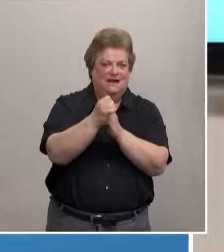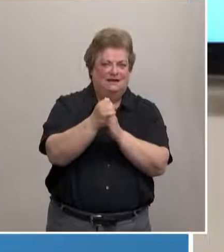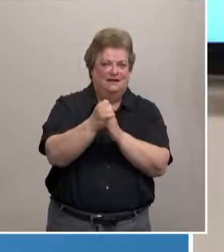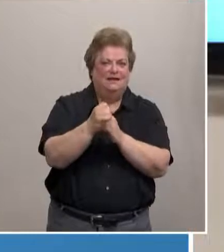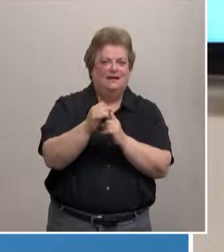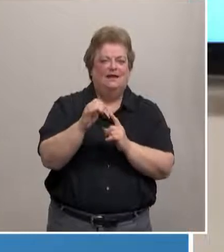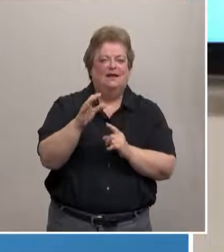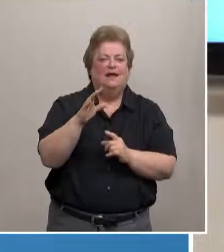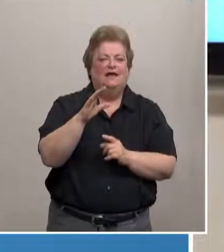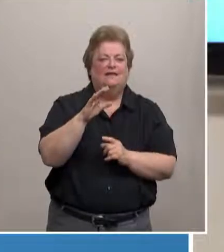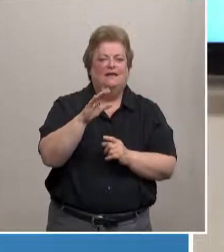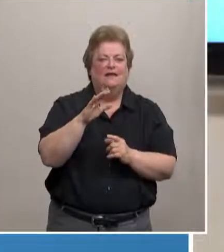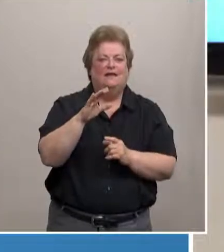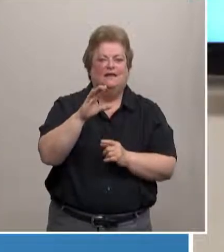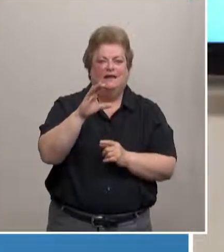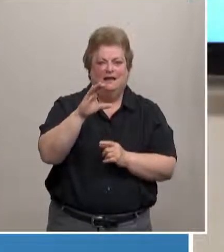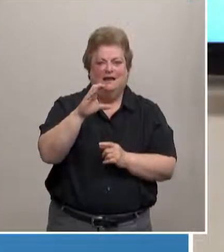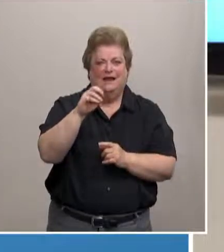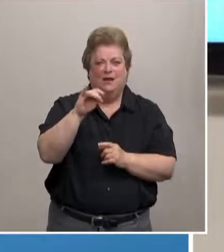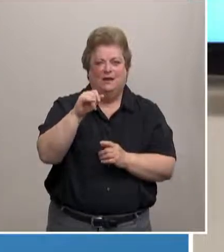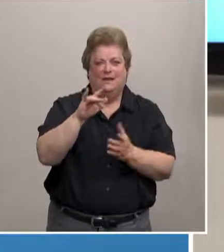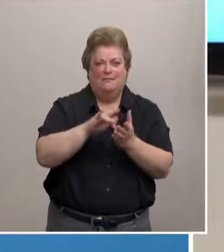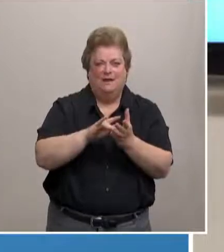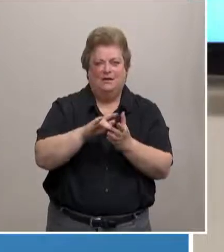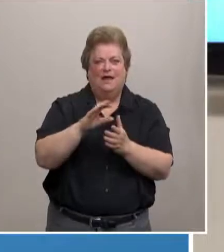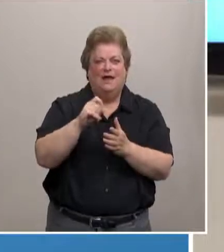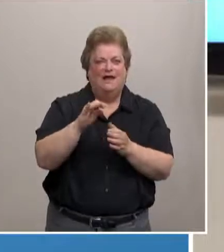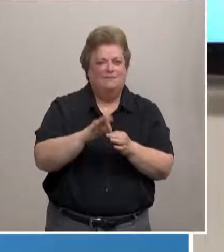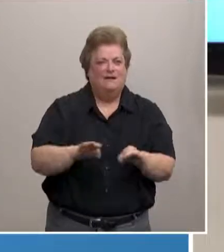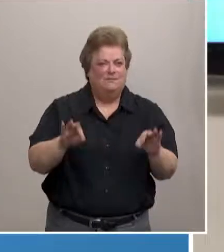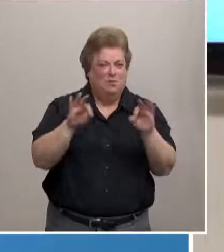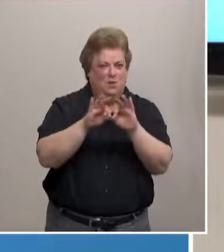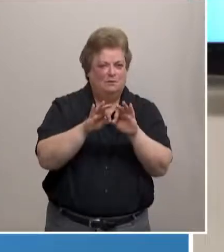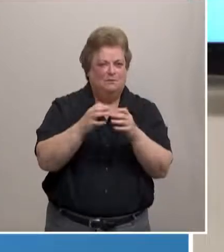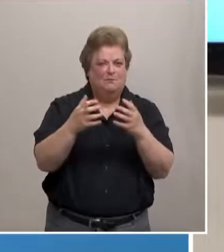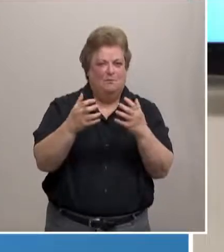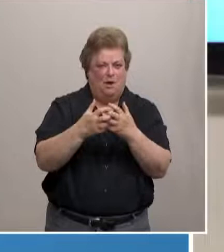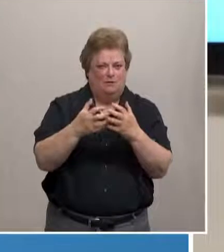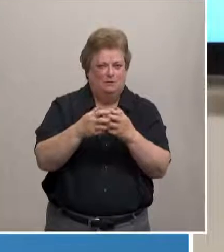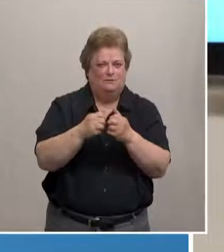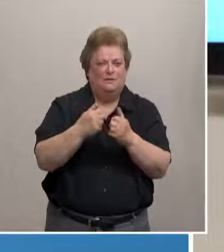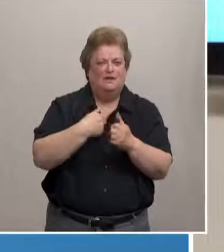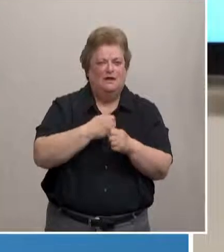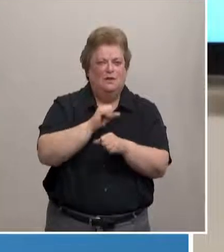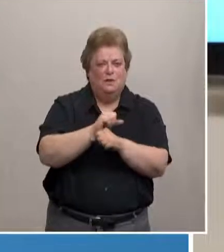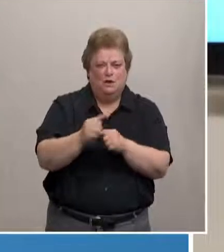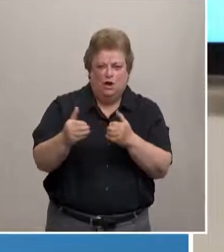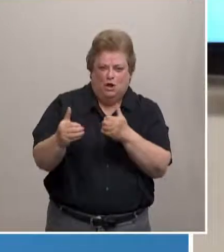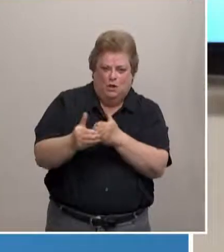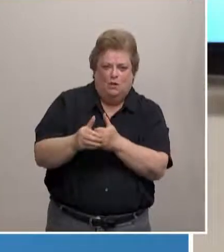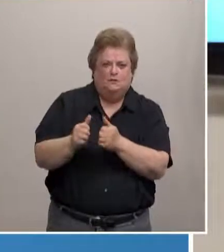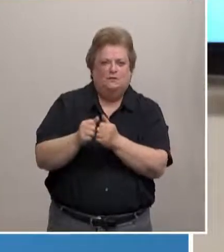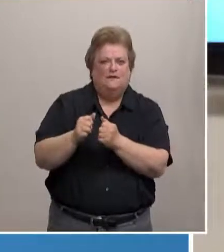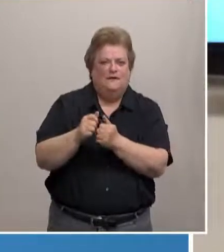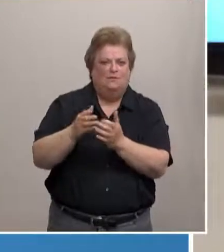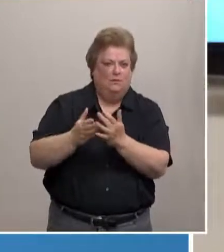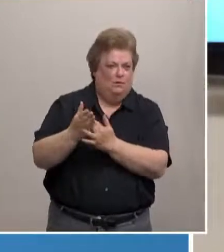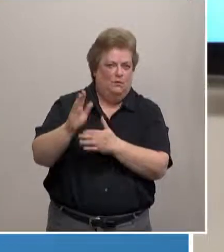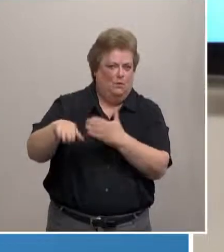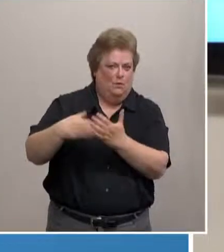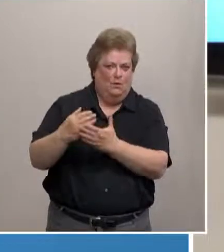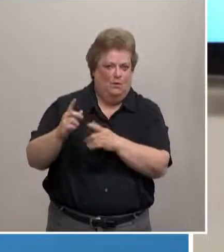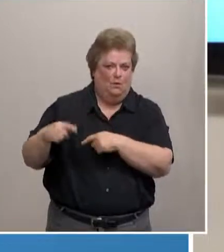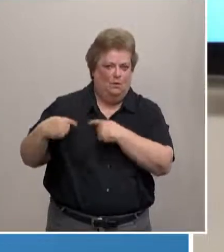Lancaster County Medical Society and its members have been valued partners, and we've been working closely with them throughout the